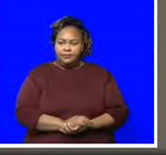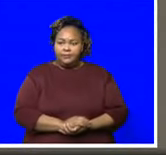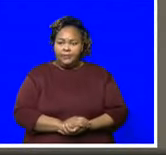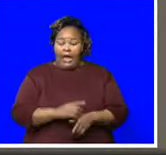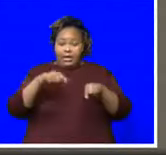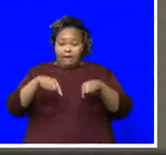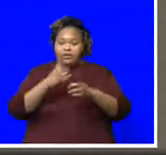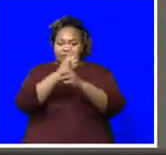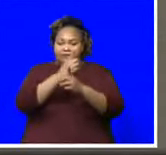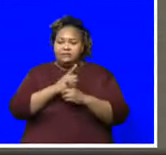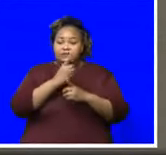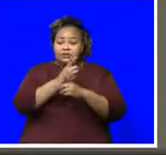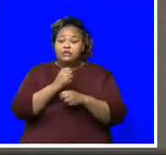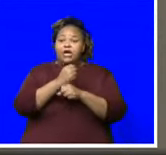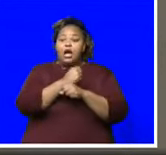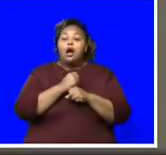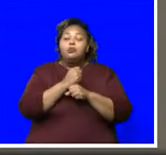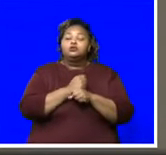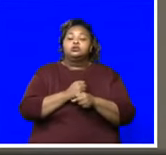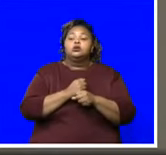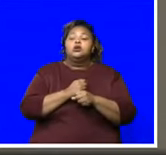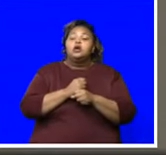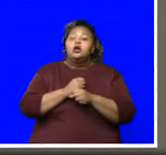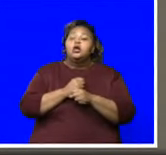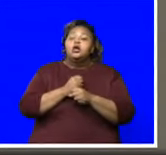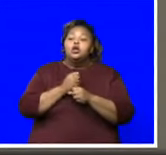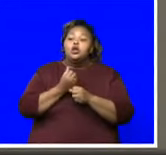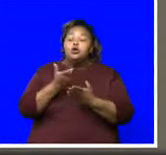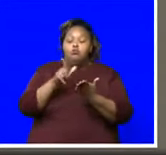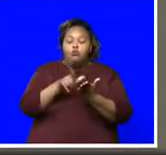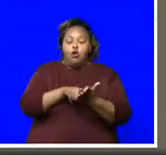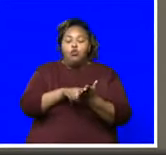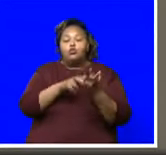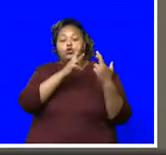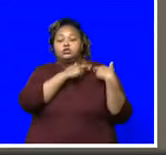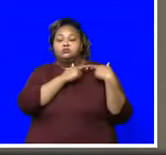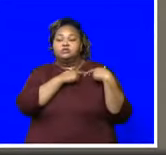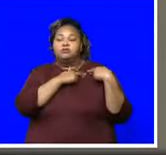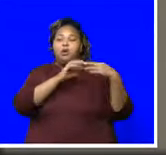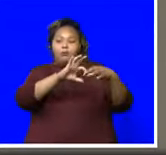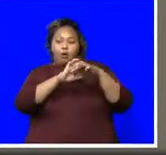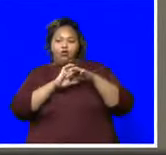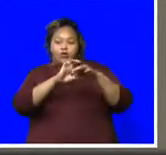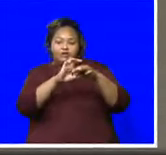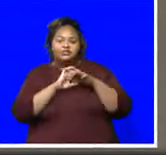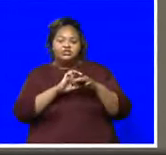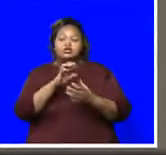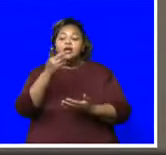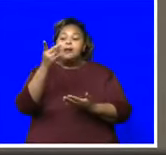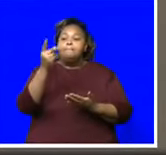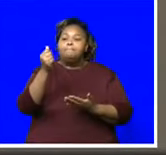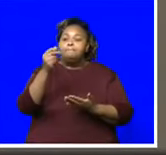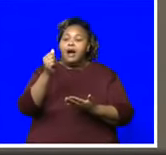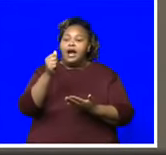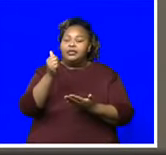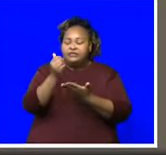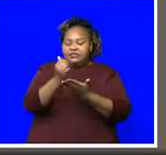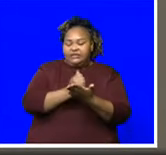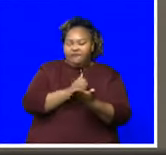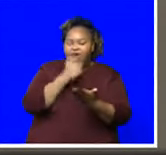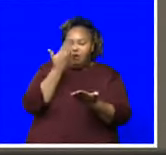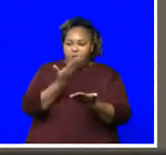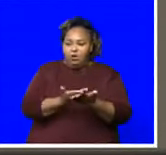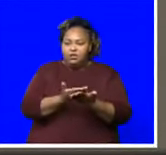lo mthetho wema-cooperatives unika emandla commissioner ama cooperatives ukuthi a regulate la ma cooperatives